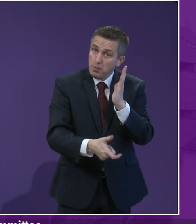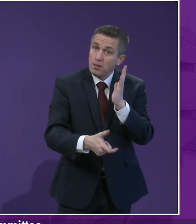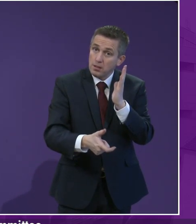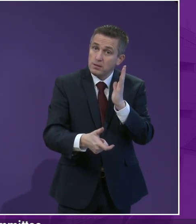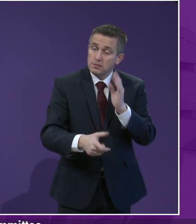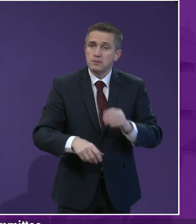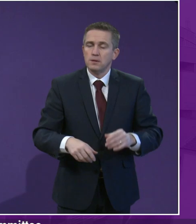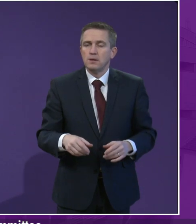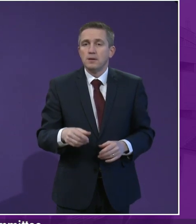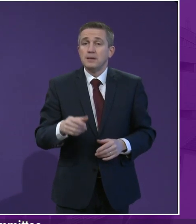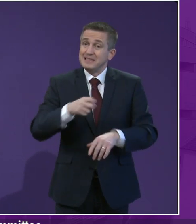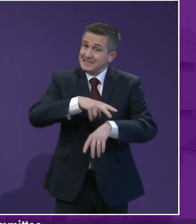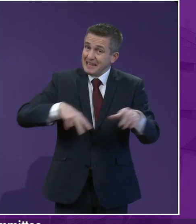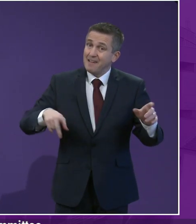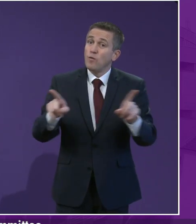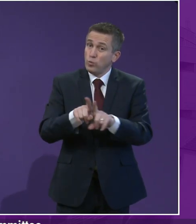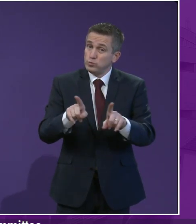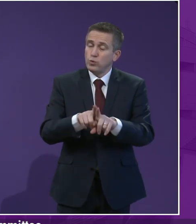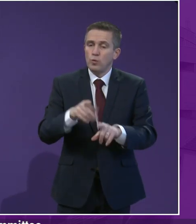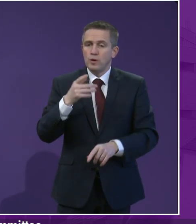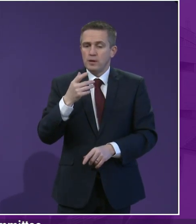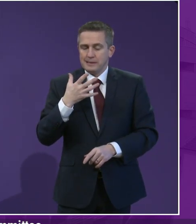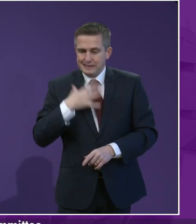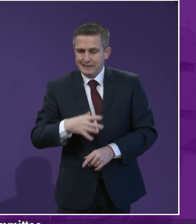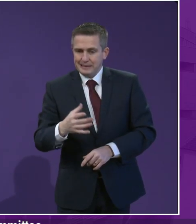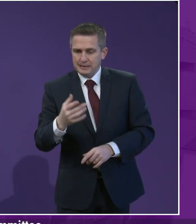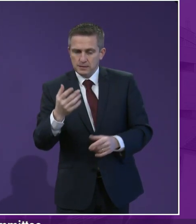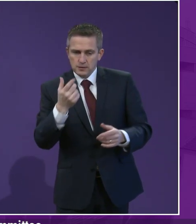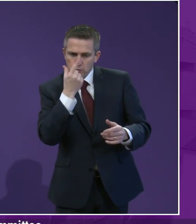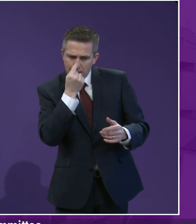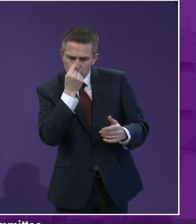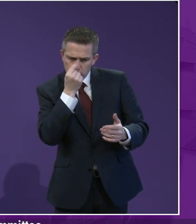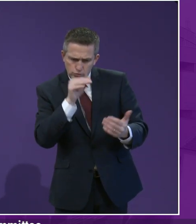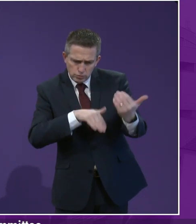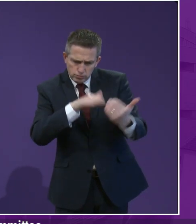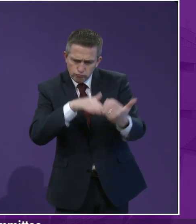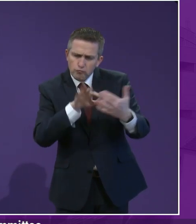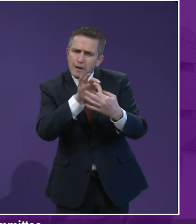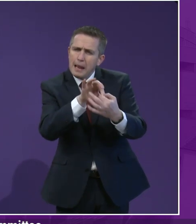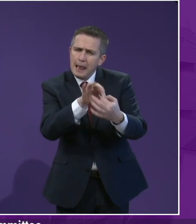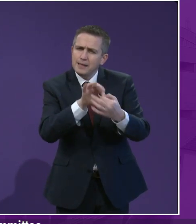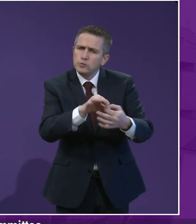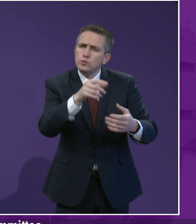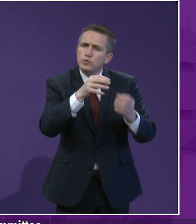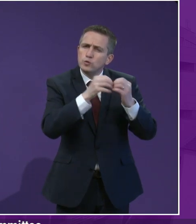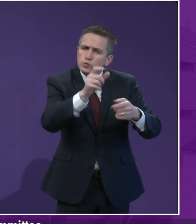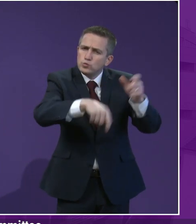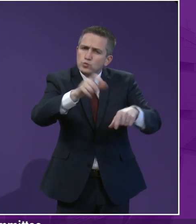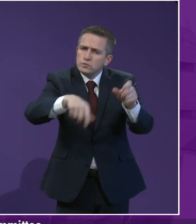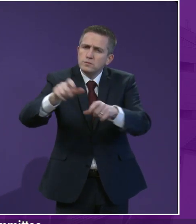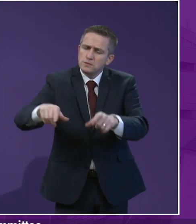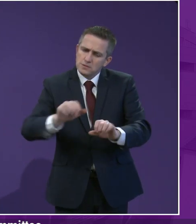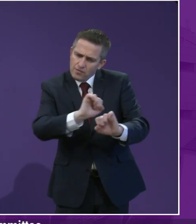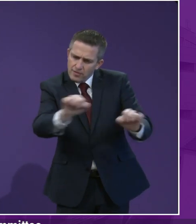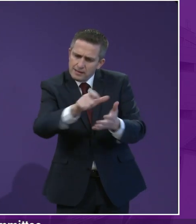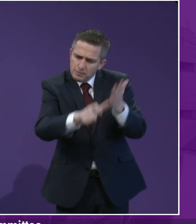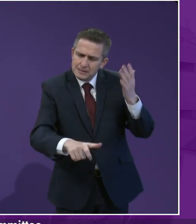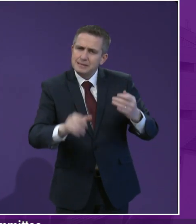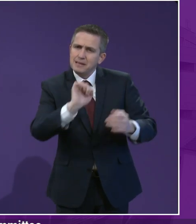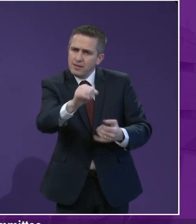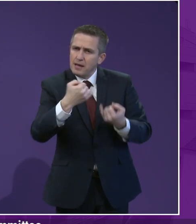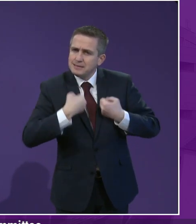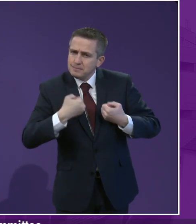someone with cancer, what life is like until you've gone through it. And I think that's the same sort of thing. So education, but in addition